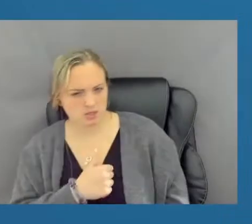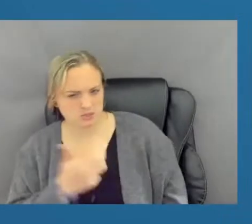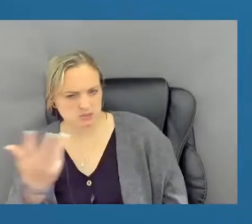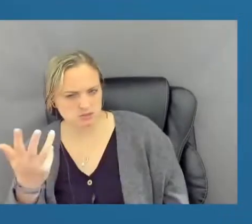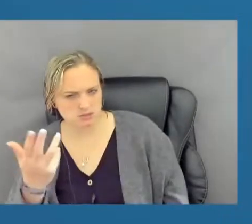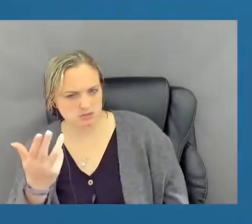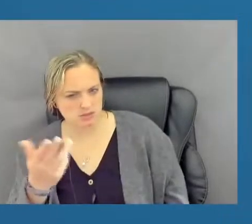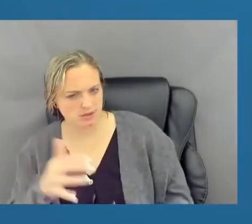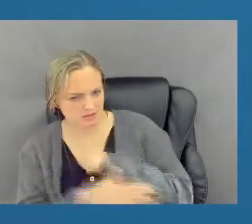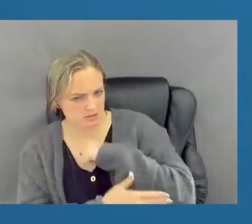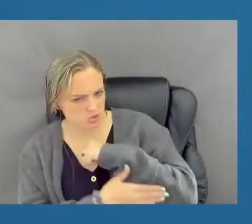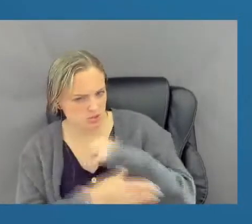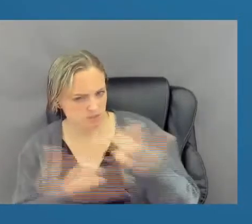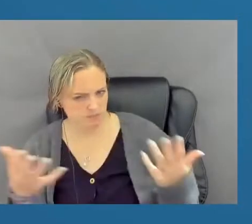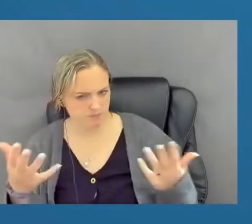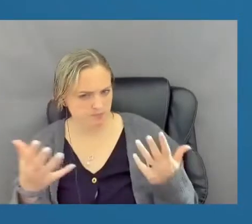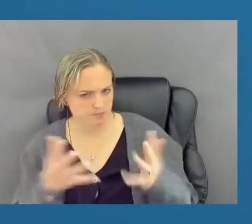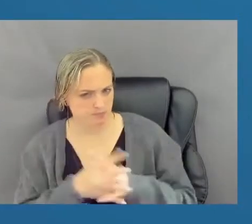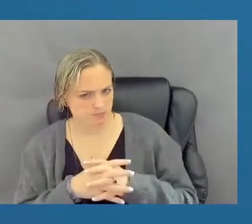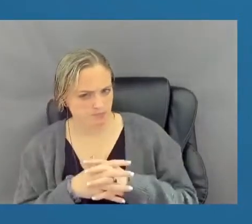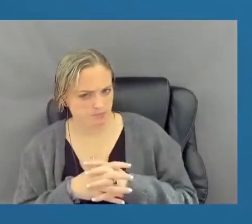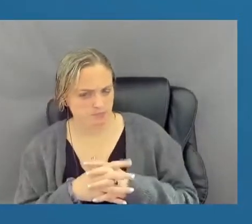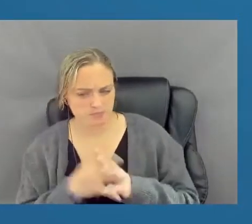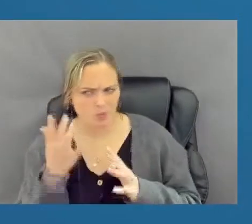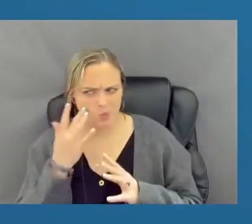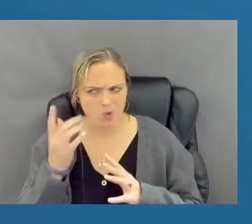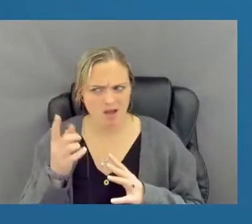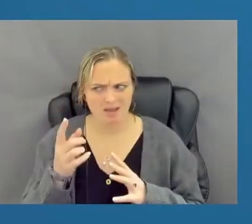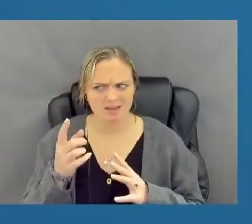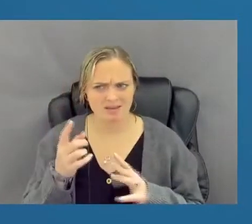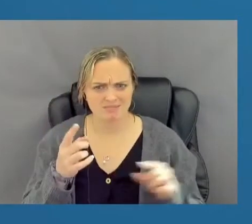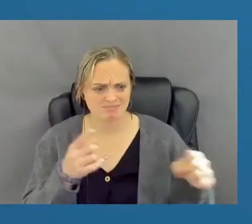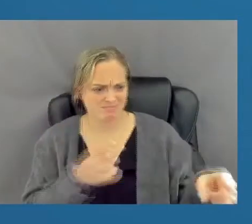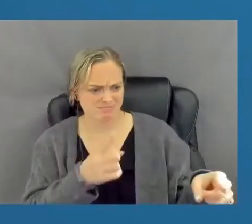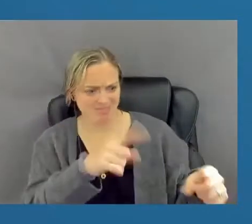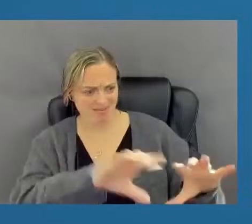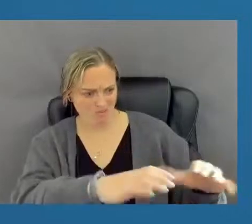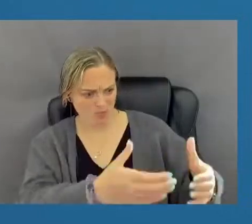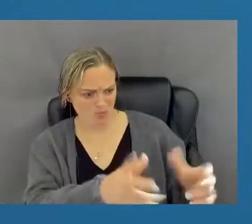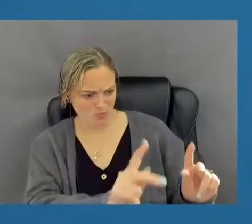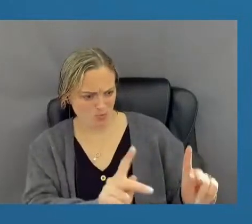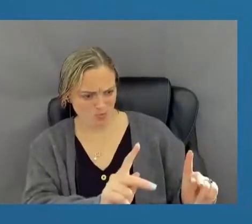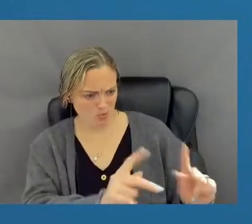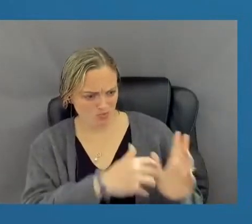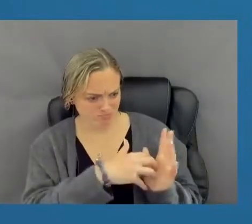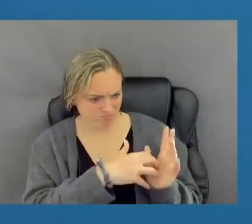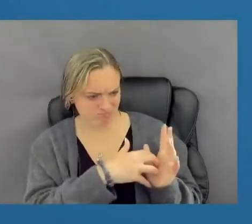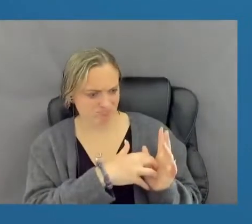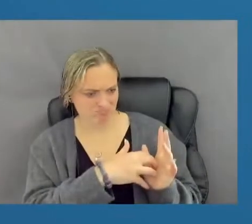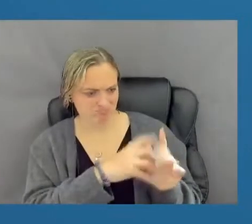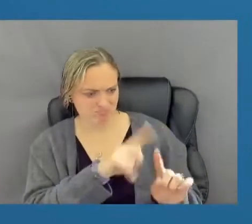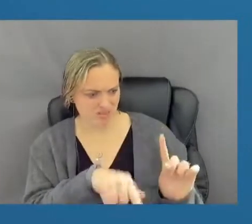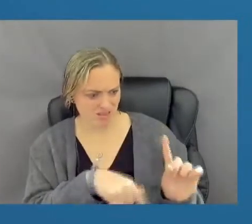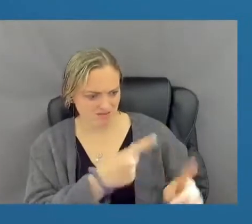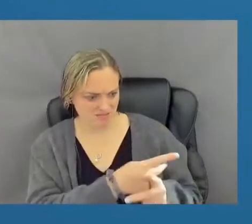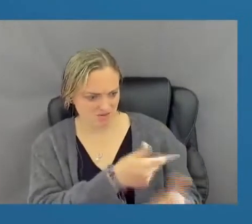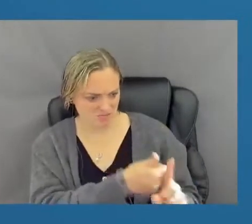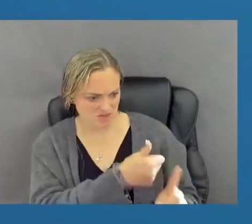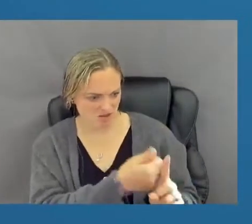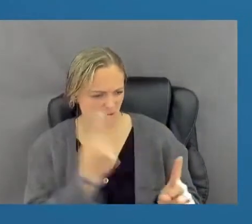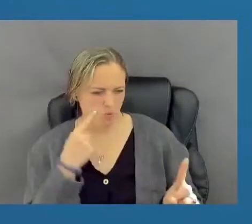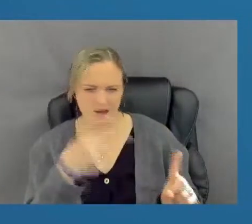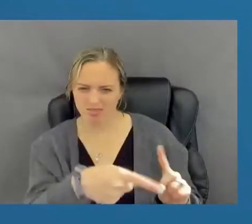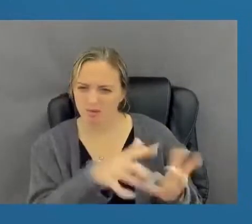nation? And why do they need to be the collateral damage in these wars? You know, New York